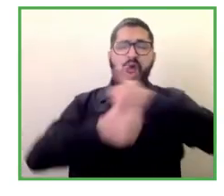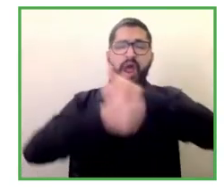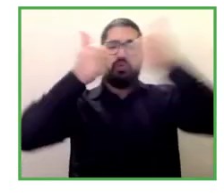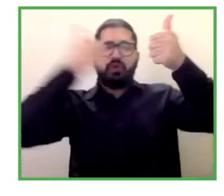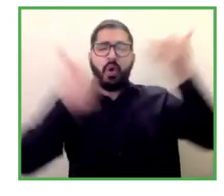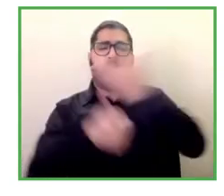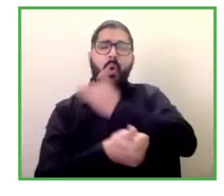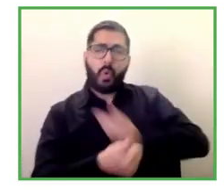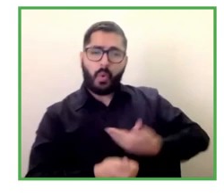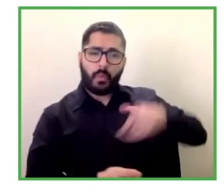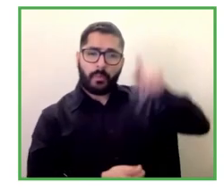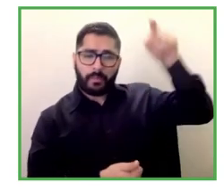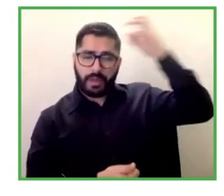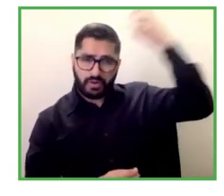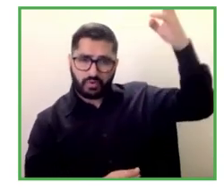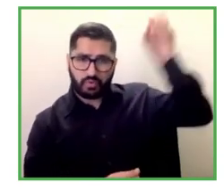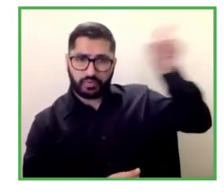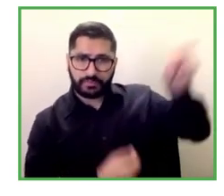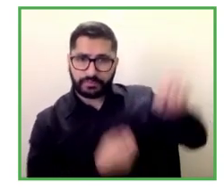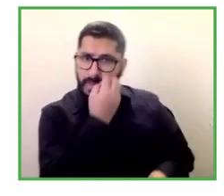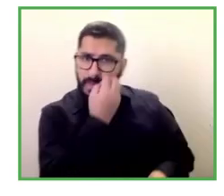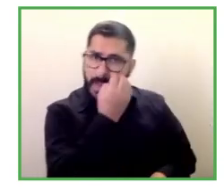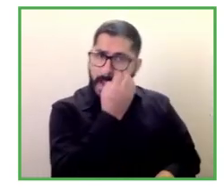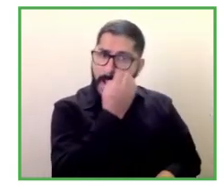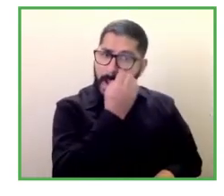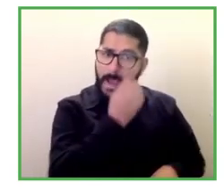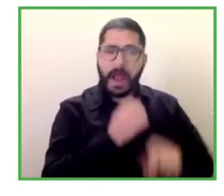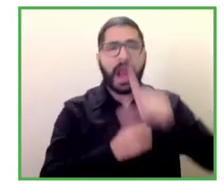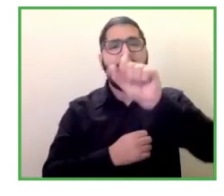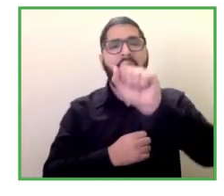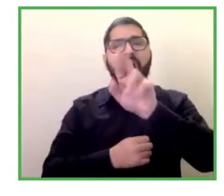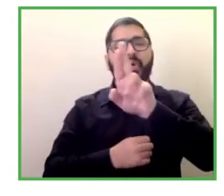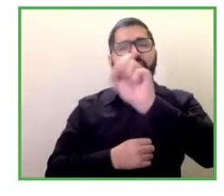we have a final question for Laura.